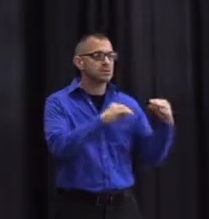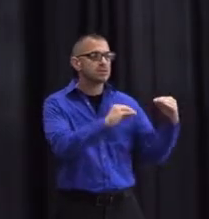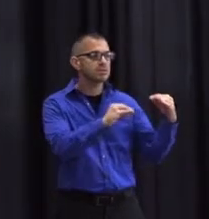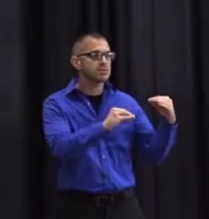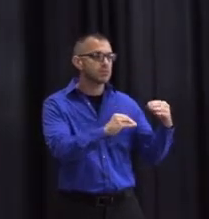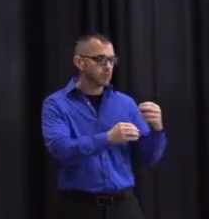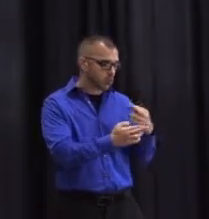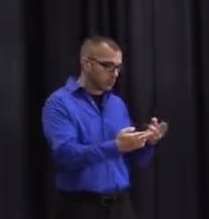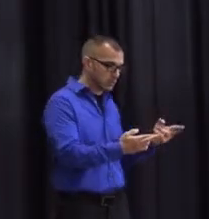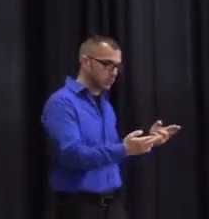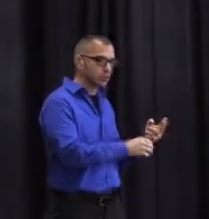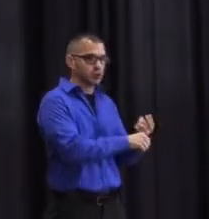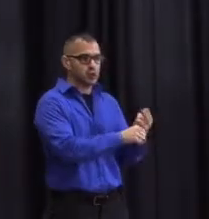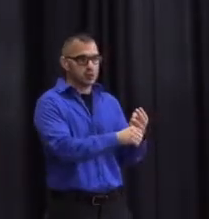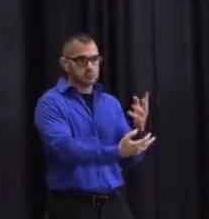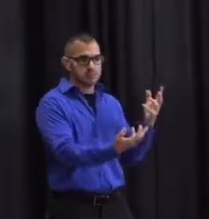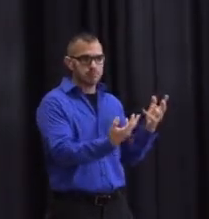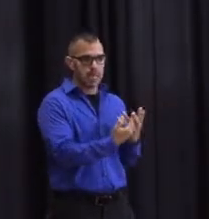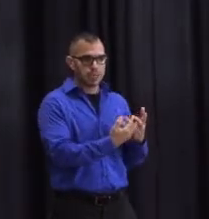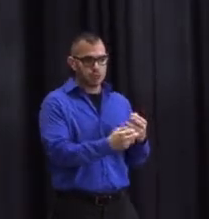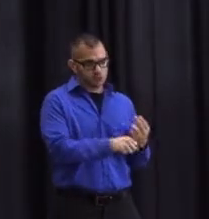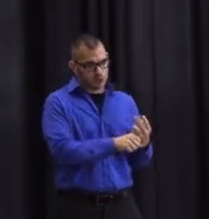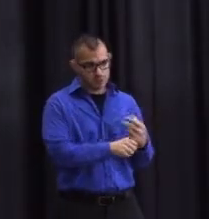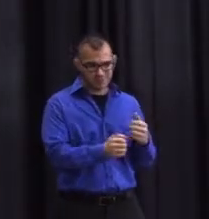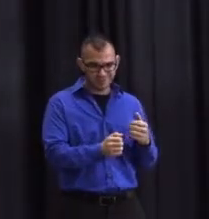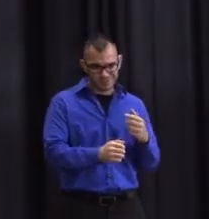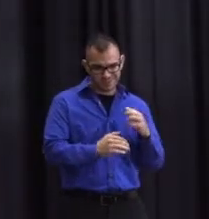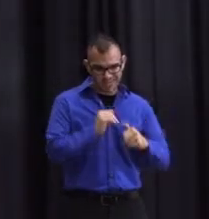with these resources than I have with the